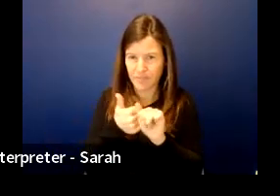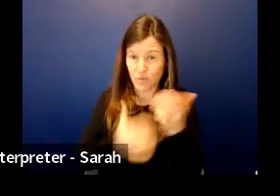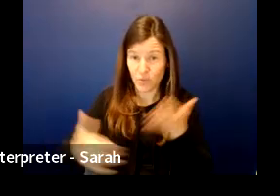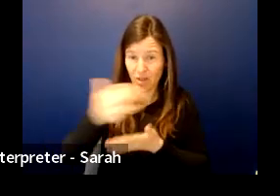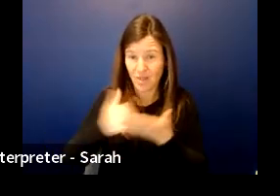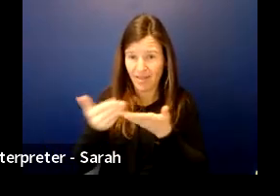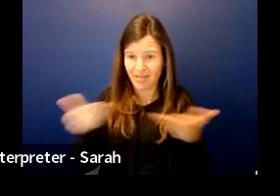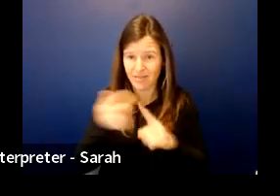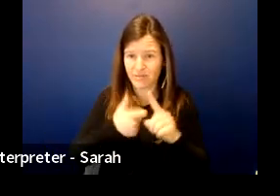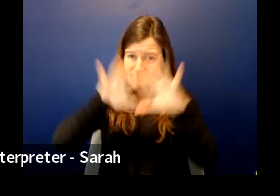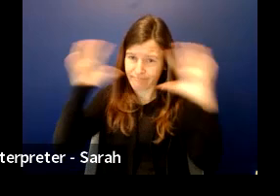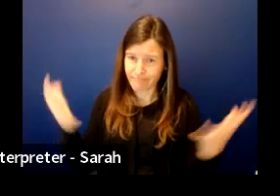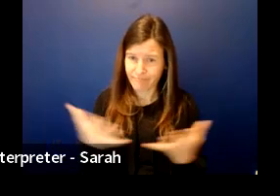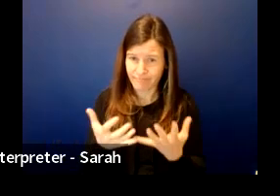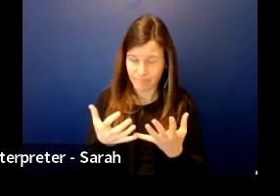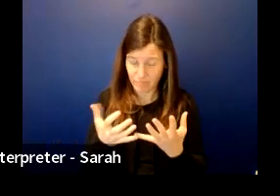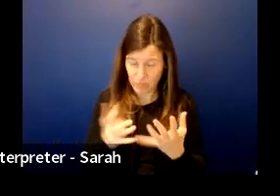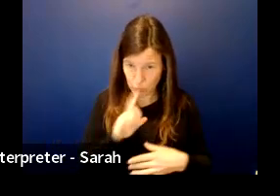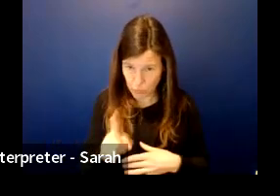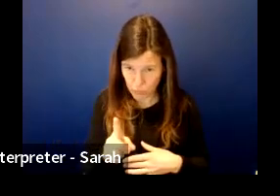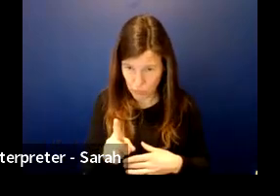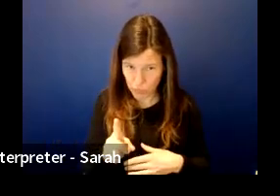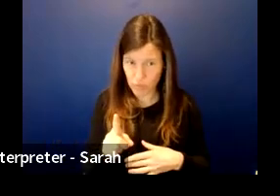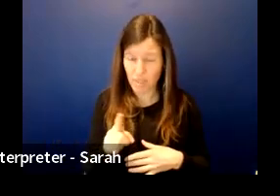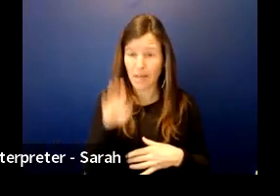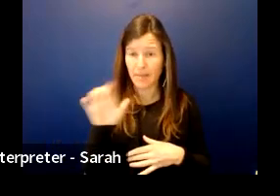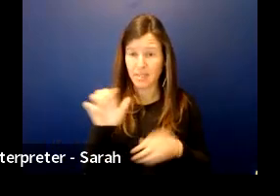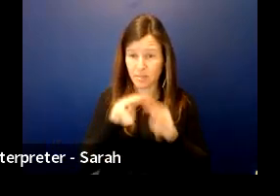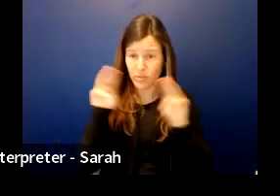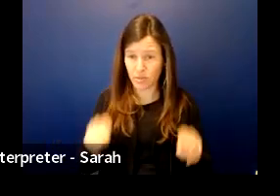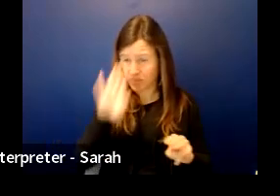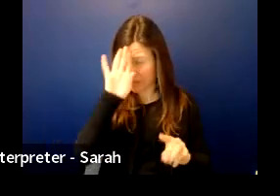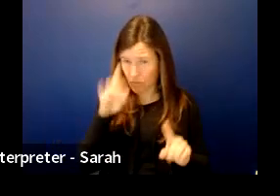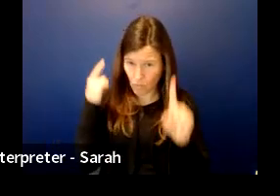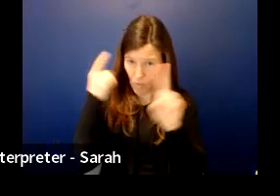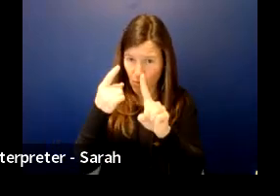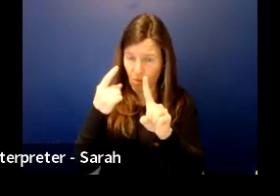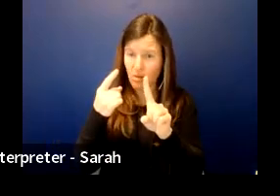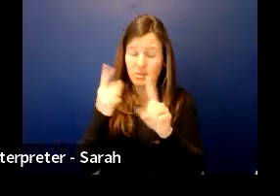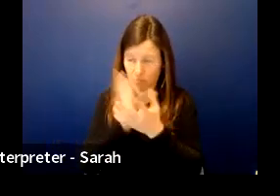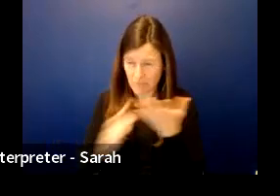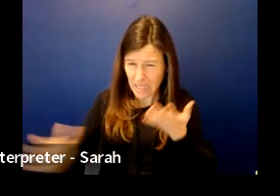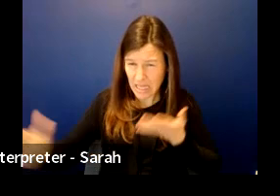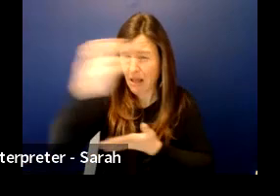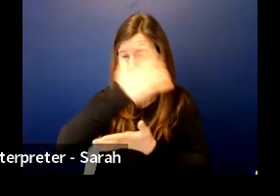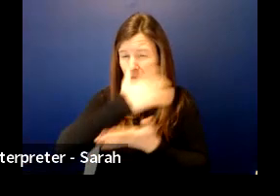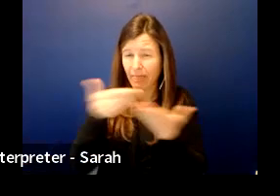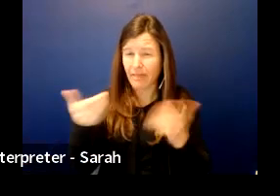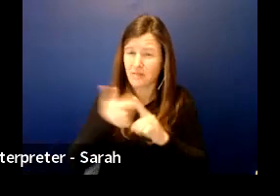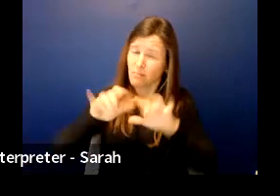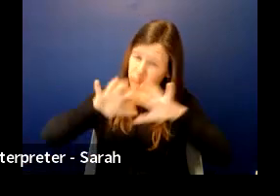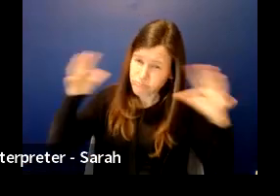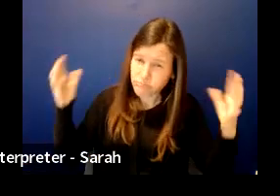true? Is the mandate of the Royal BC Museum to collect items from the entire world?